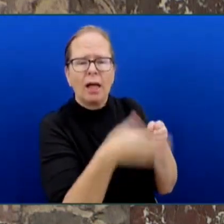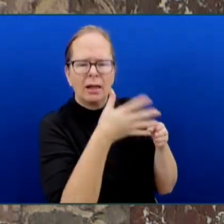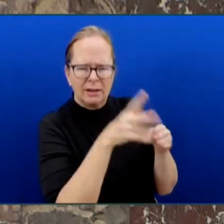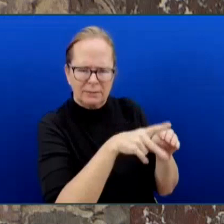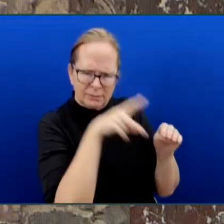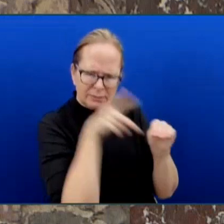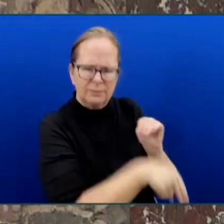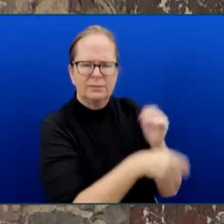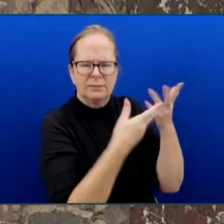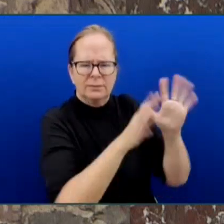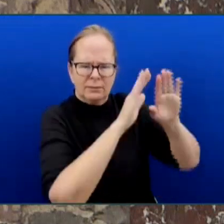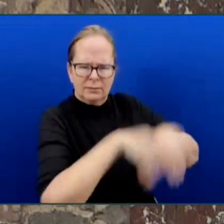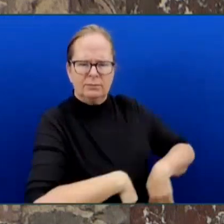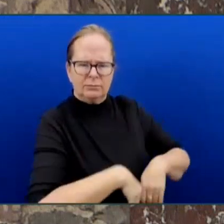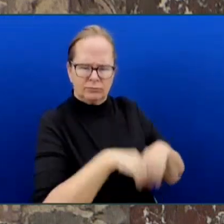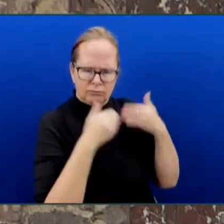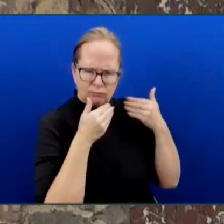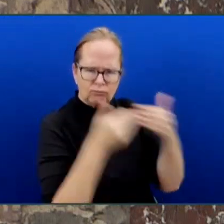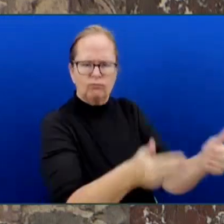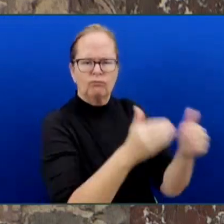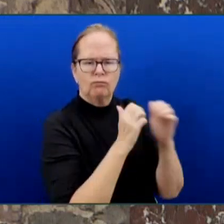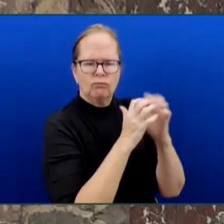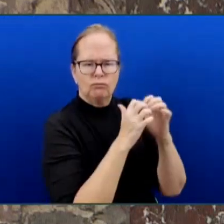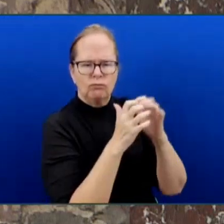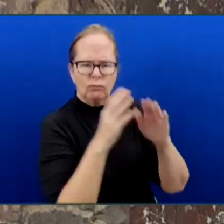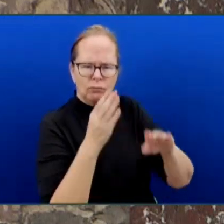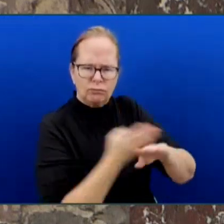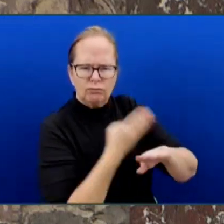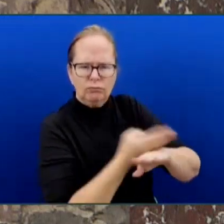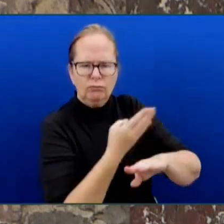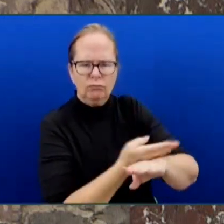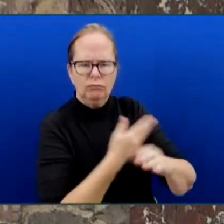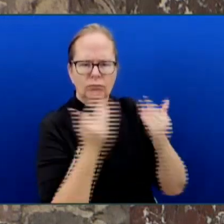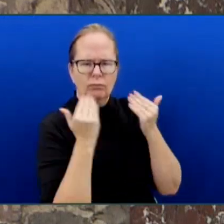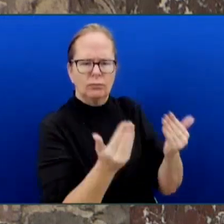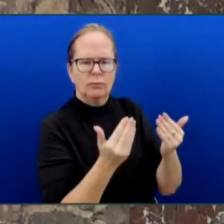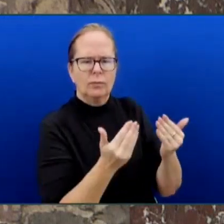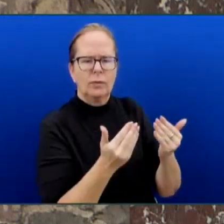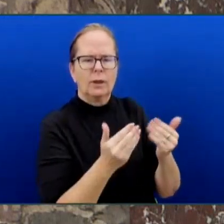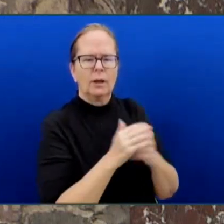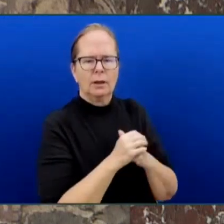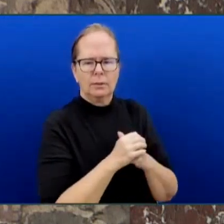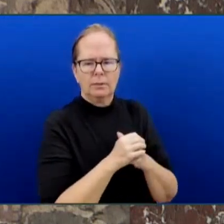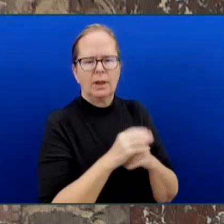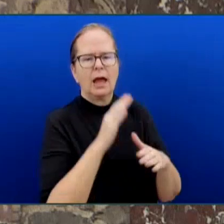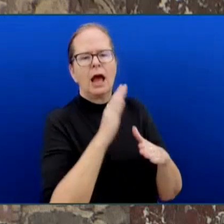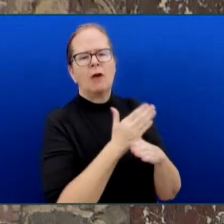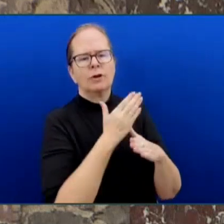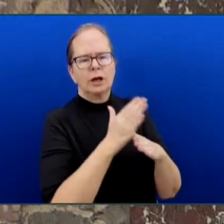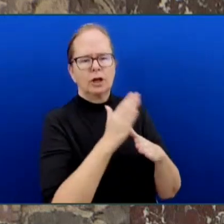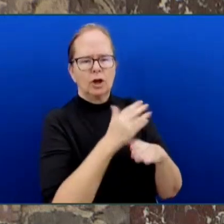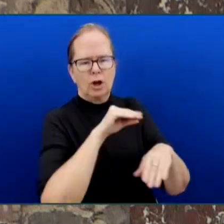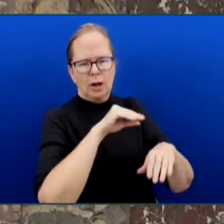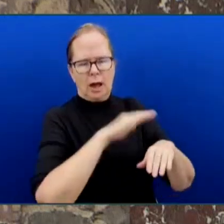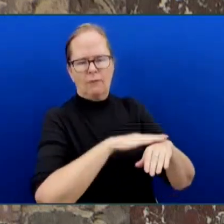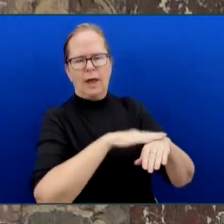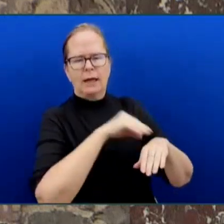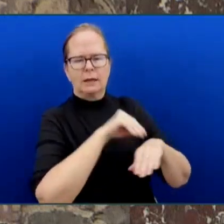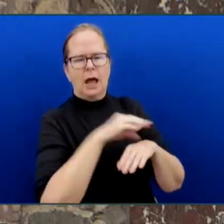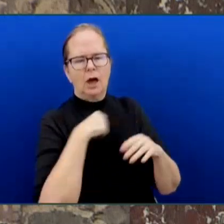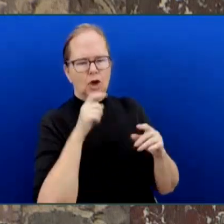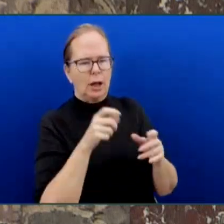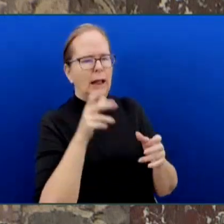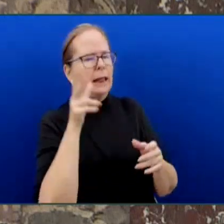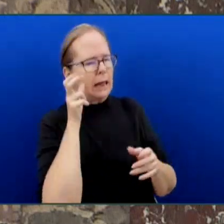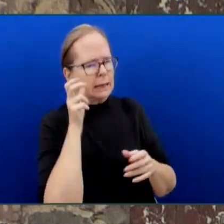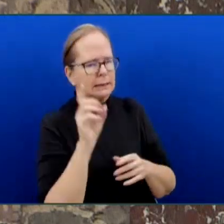friends for years, so I'm going to share some advice with BC Poly that I give myself. Usually in retrospect, I should listen to Dylan more. I think we should all listen to Dylan. We should be advocating